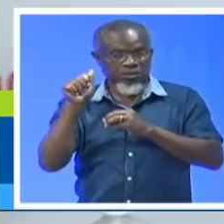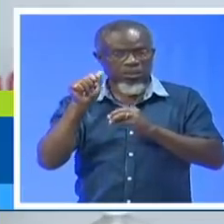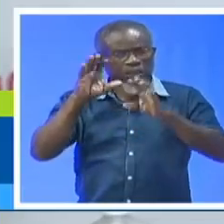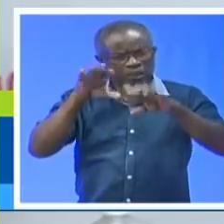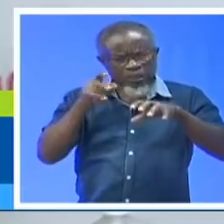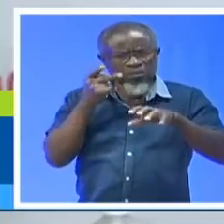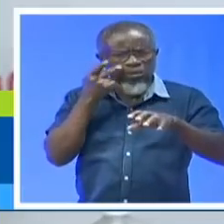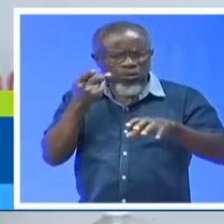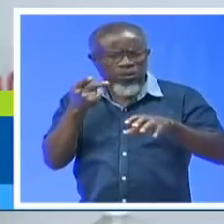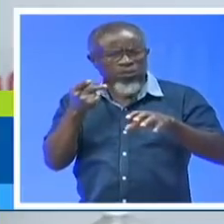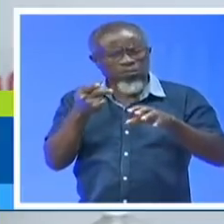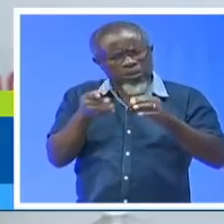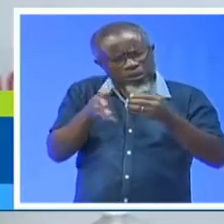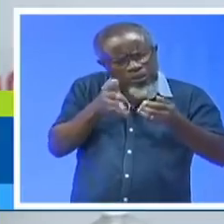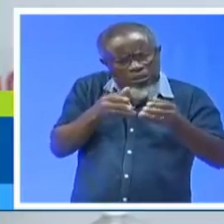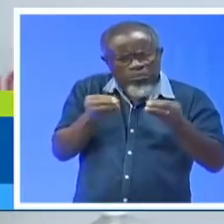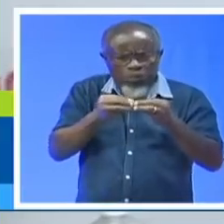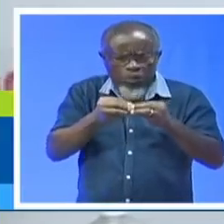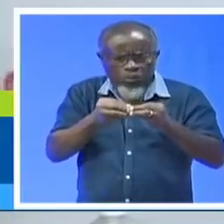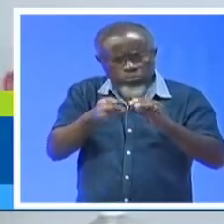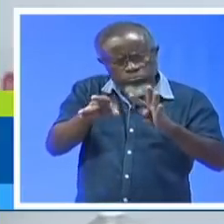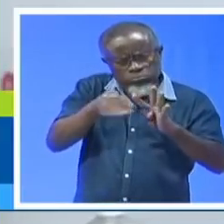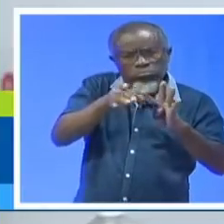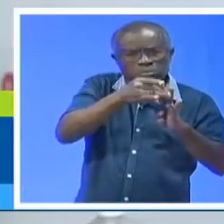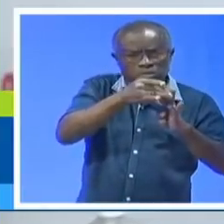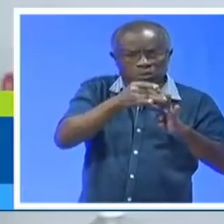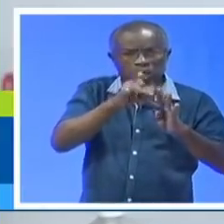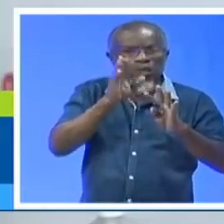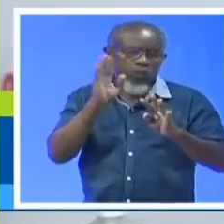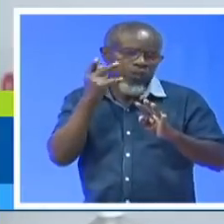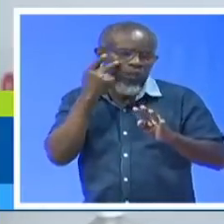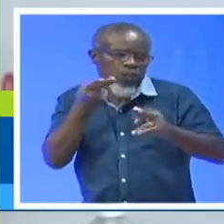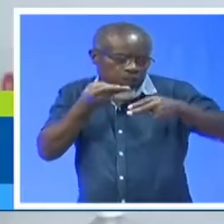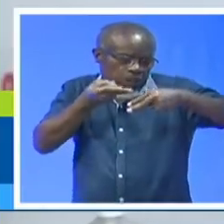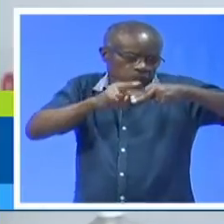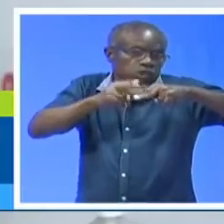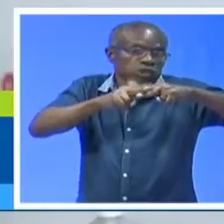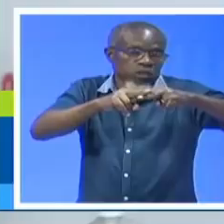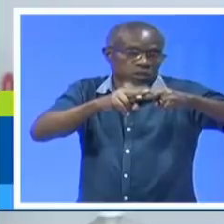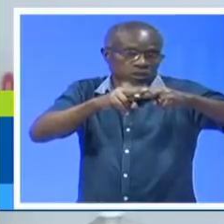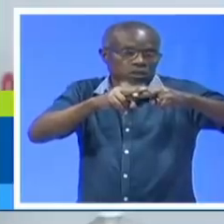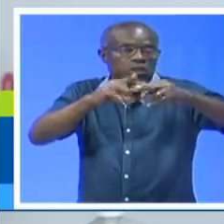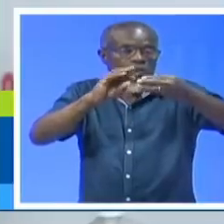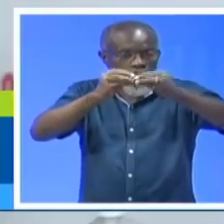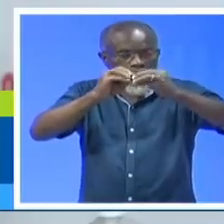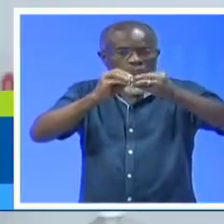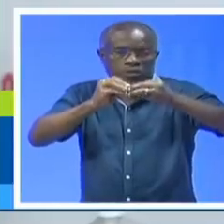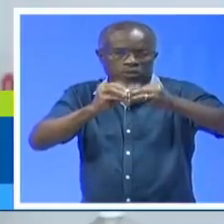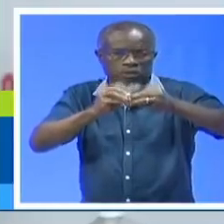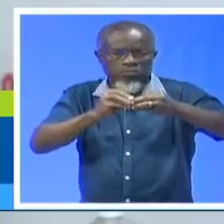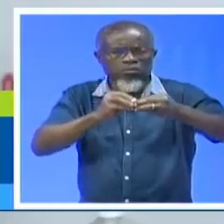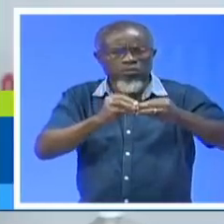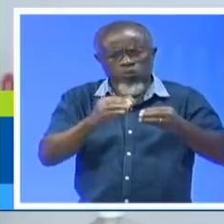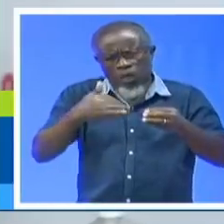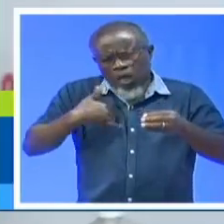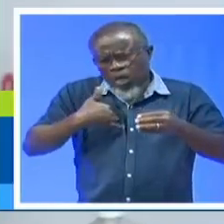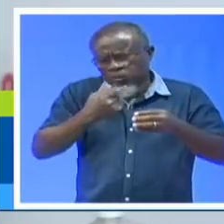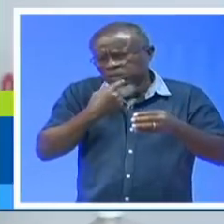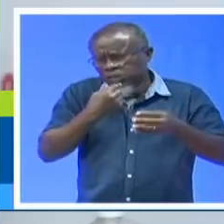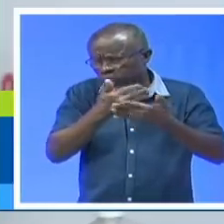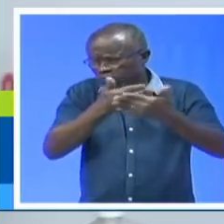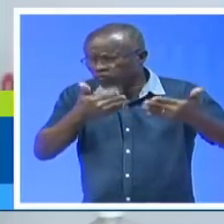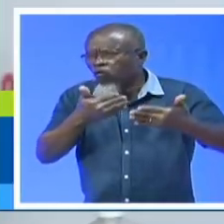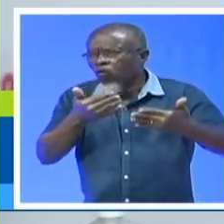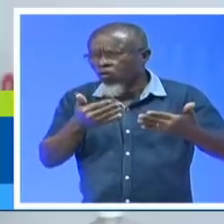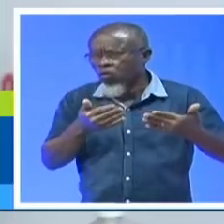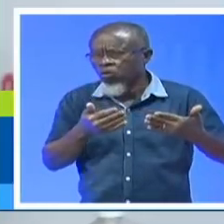increases in transmission, increases in numbers. And that's what we're seeing. So that's what we have been describing. We have already described the fact that we've